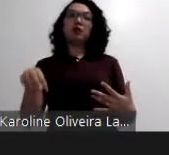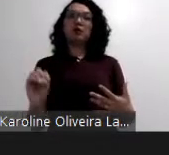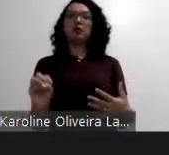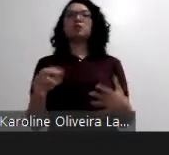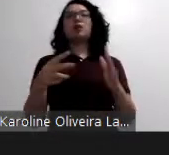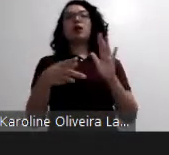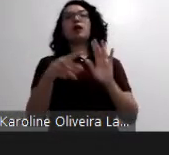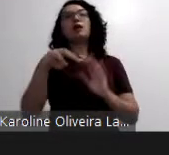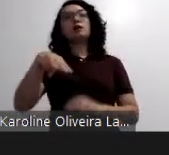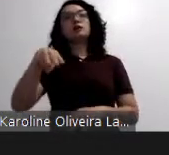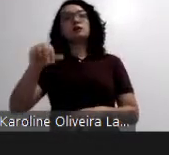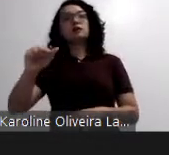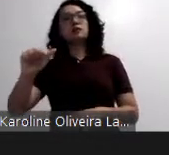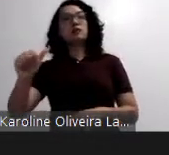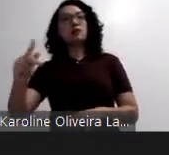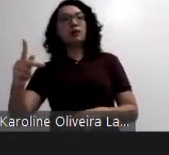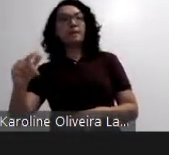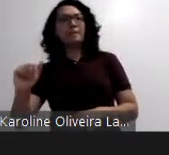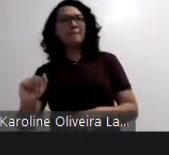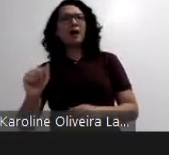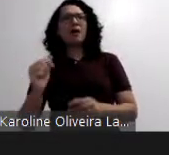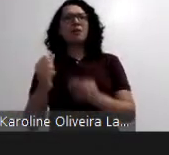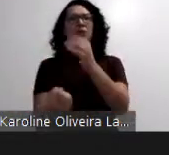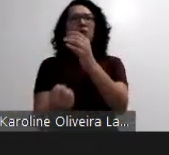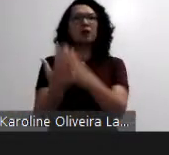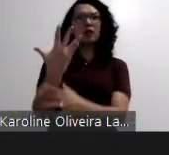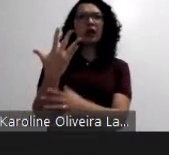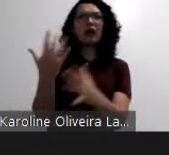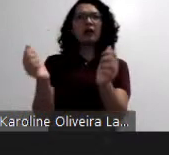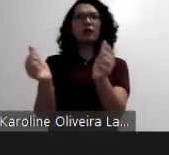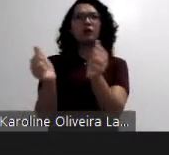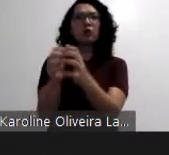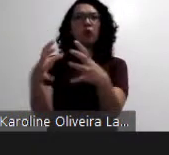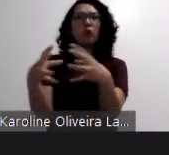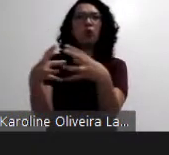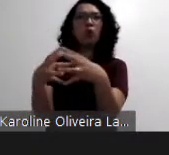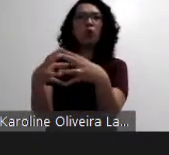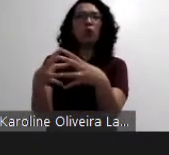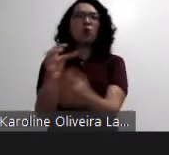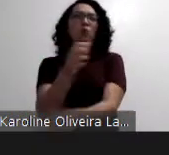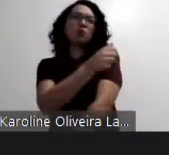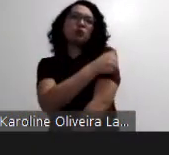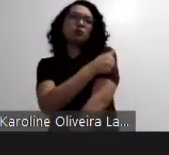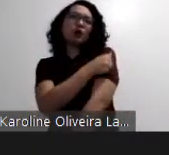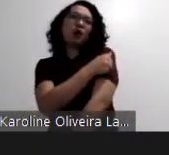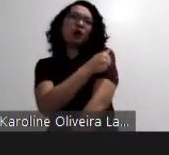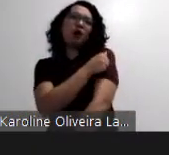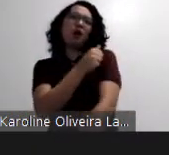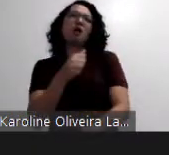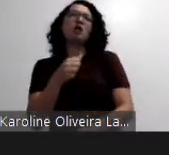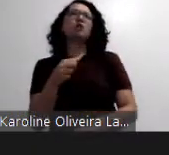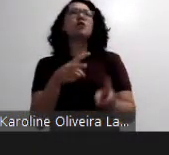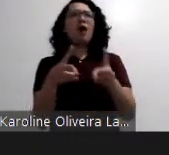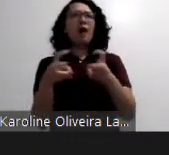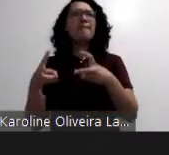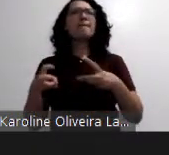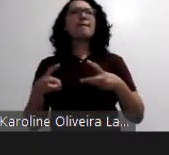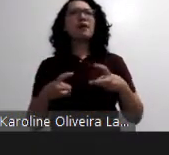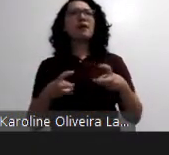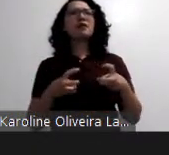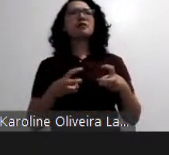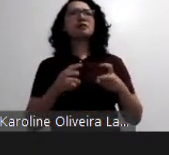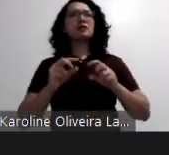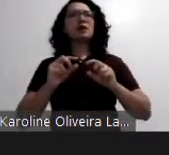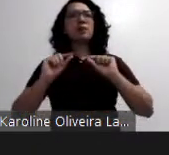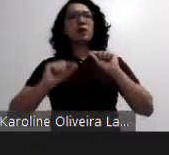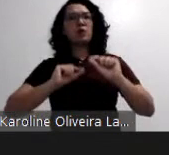we looked at large modernist projects developed to implement the spatial principles of the new government,